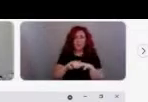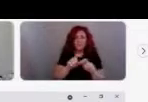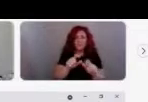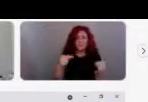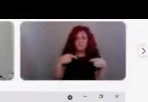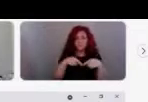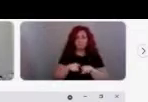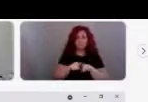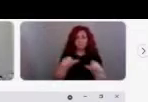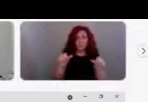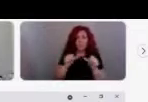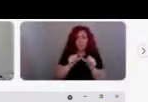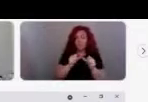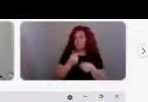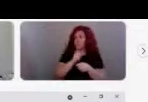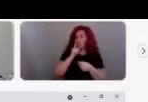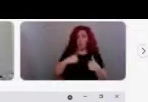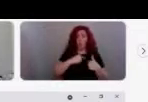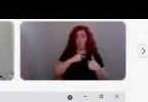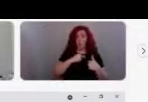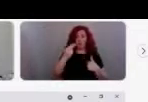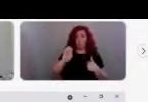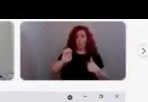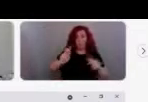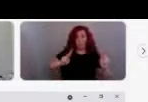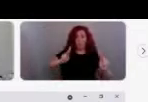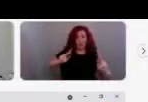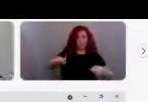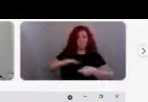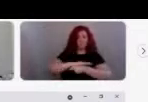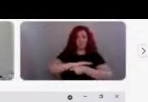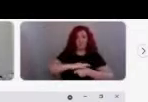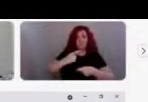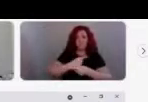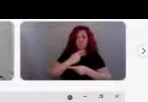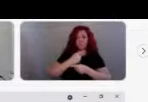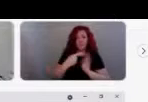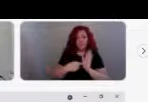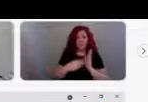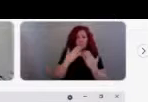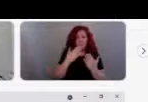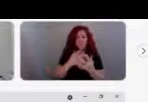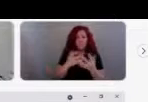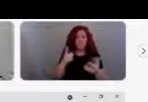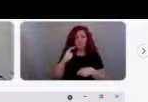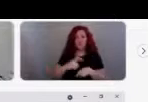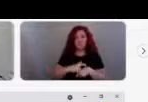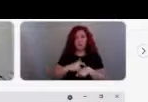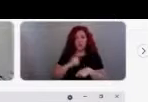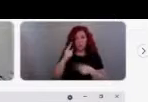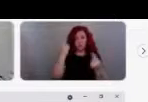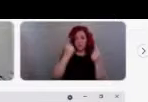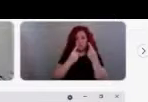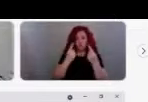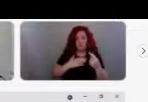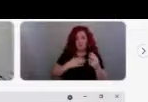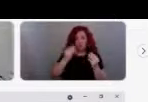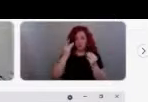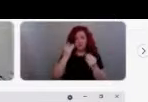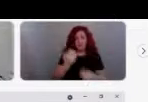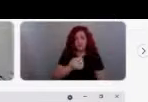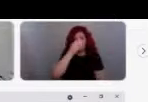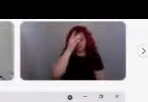people are fully and properly represented represented so thank you so much for your time and your consideration of my thoughts just